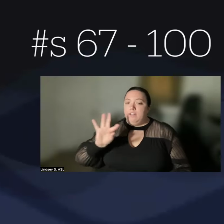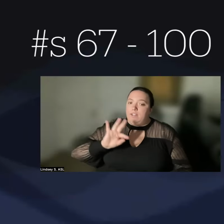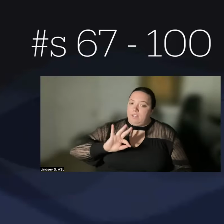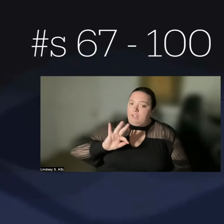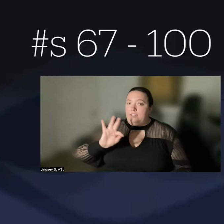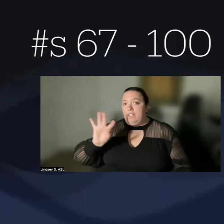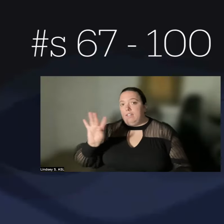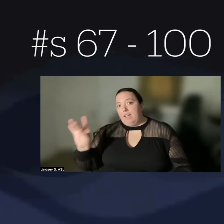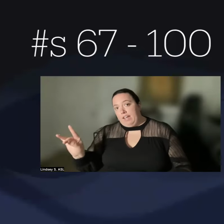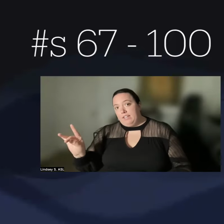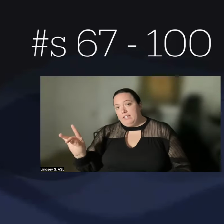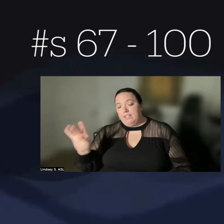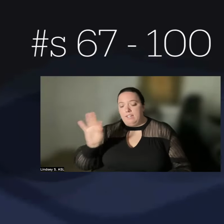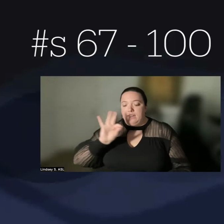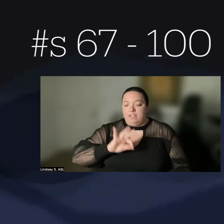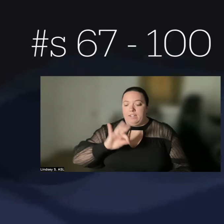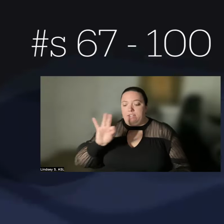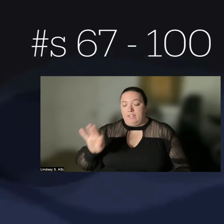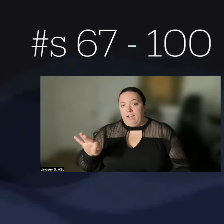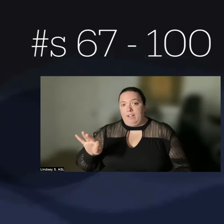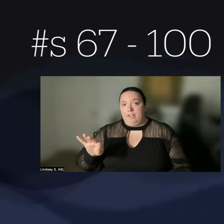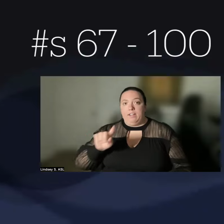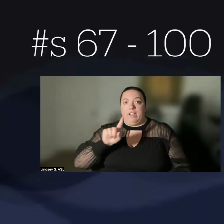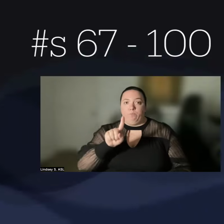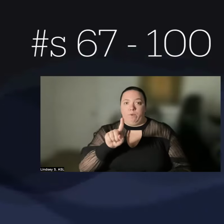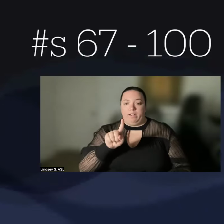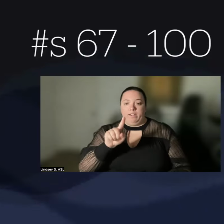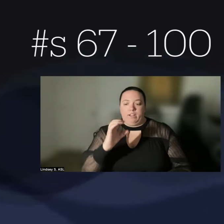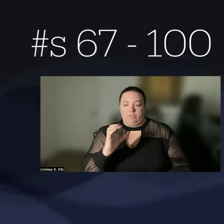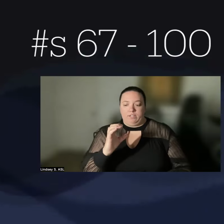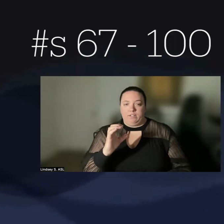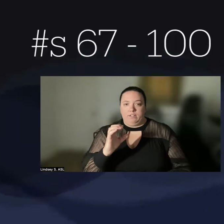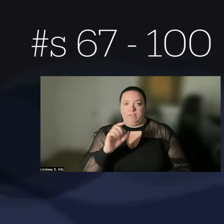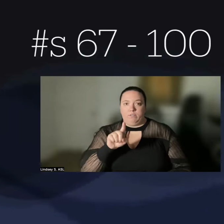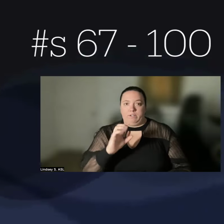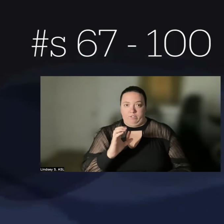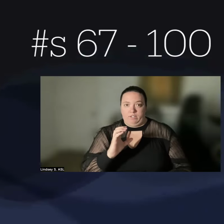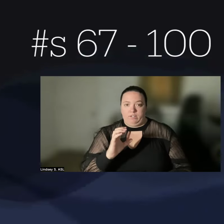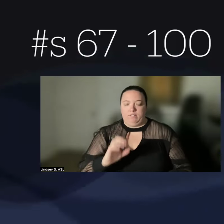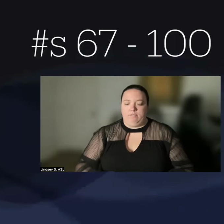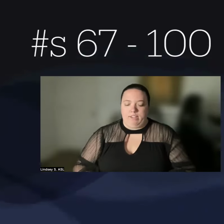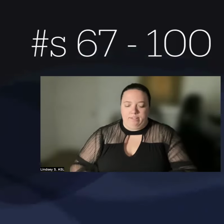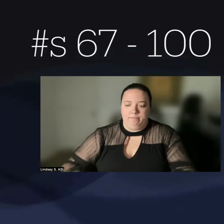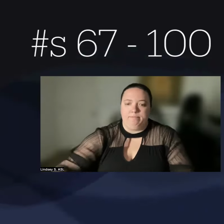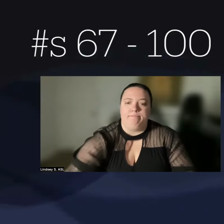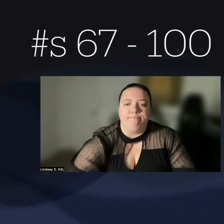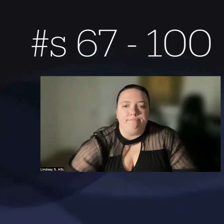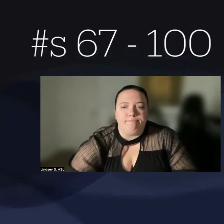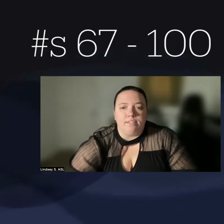97, 98, 99, and 100. 100.